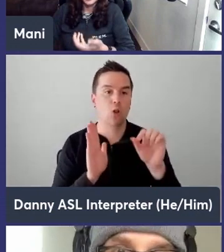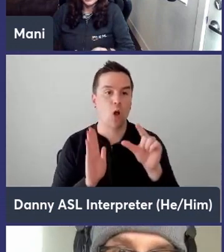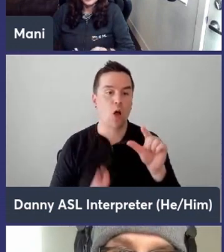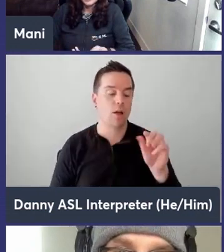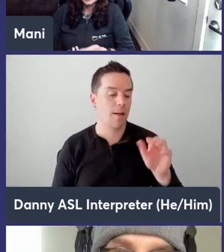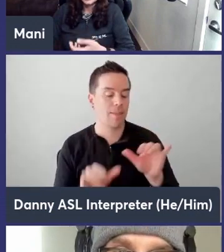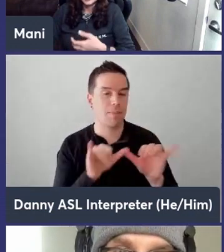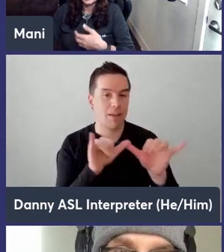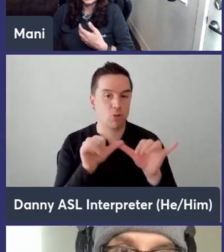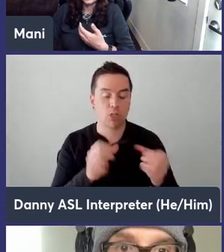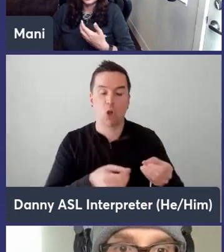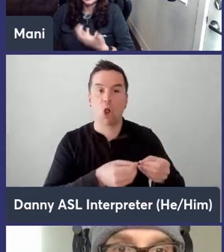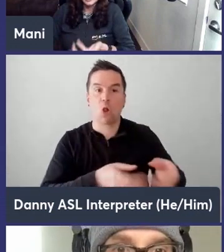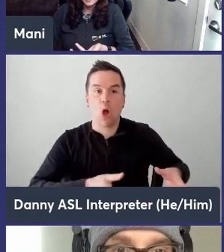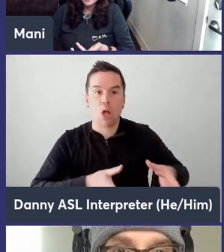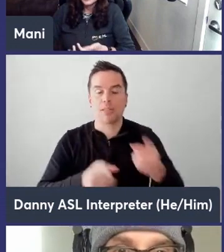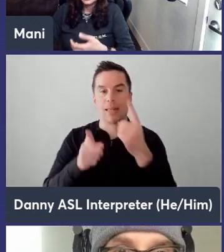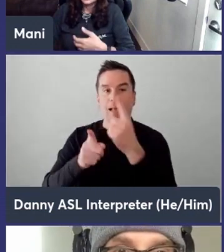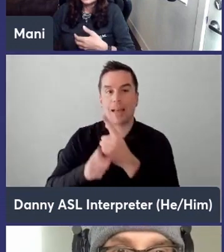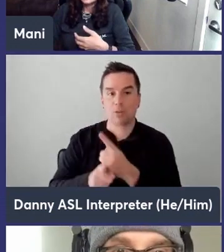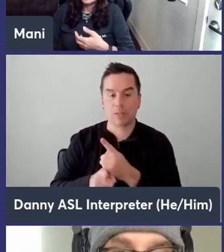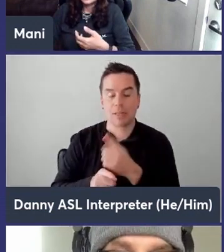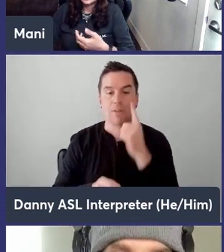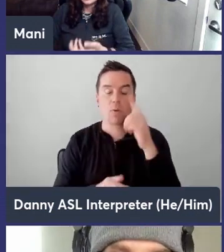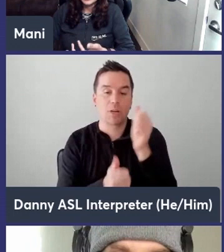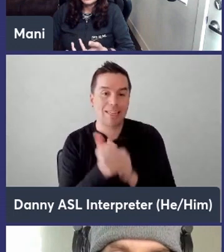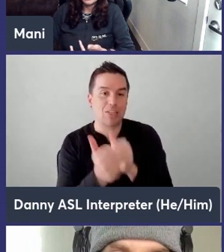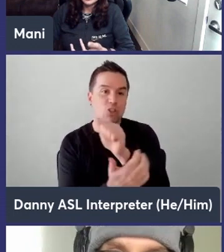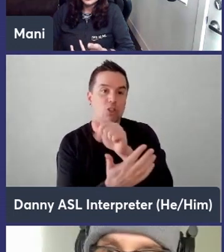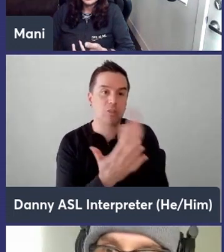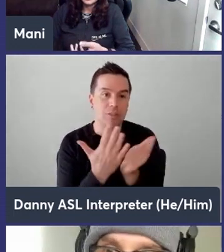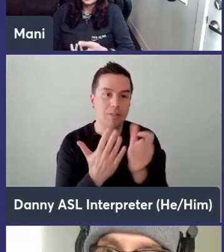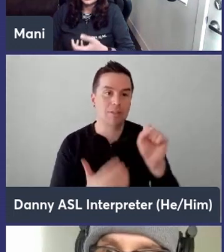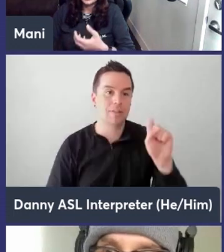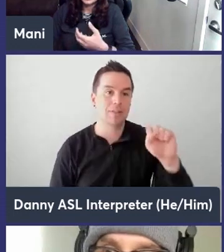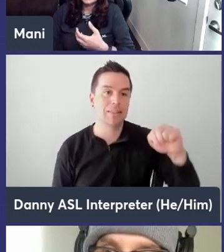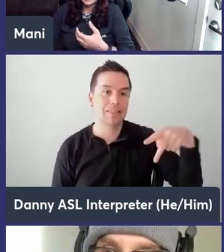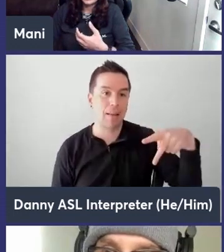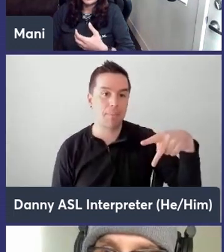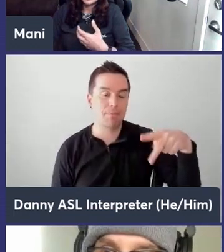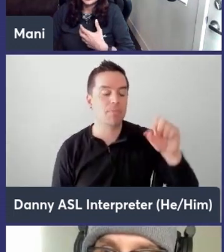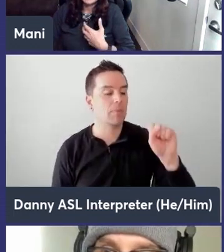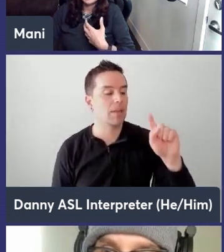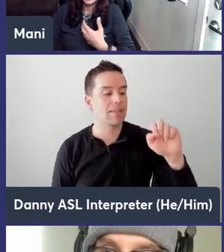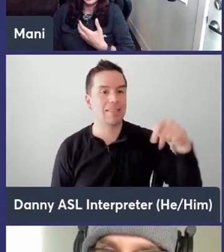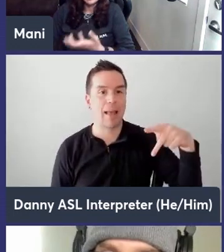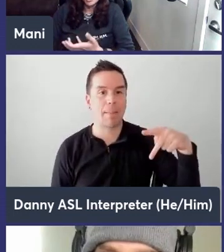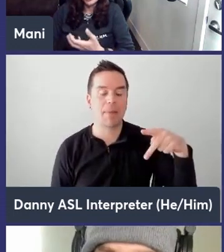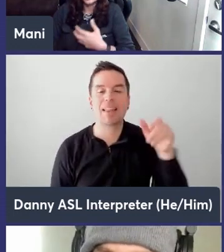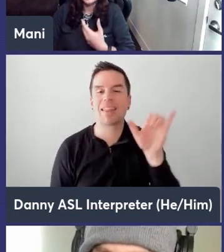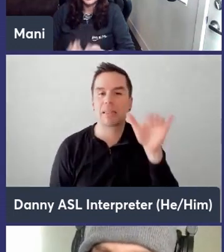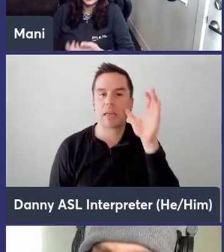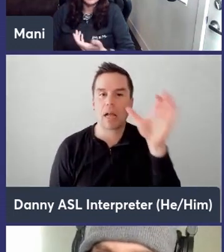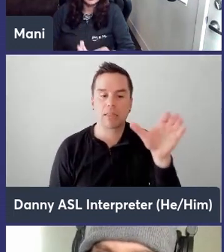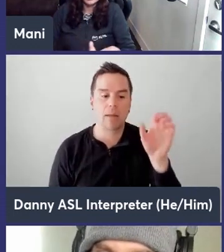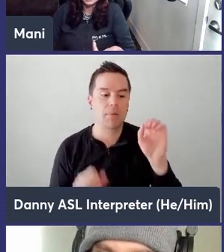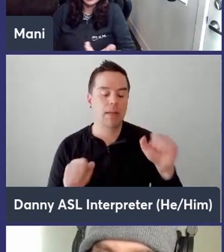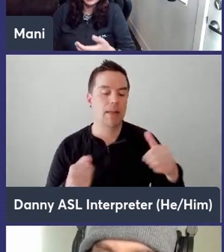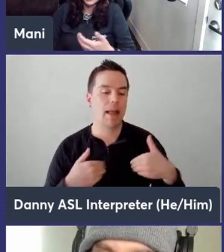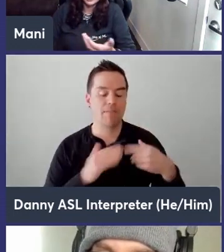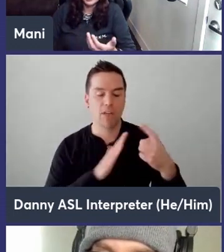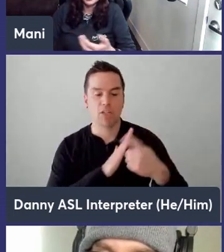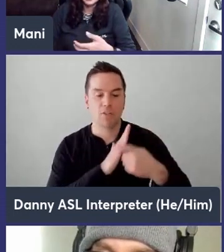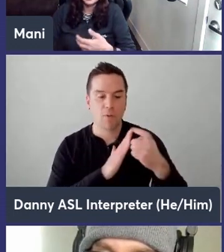or accuracy at each step. So step is a concept. You can have your step per epoch, or you can have it